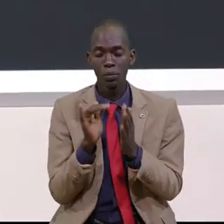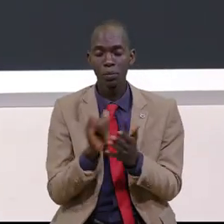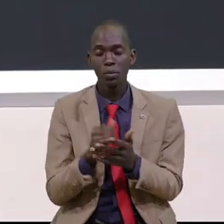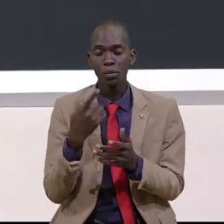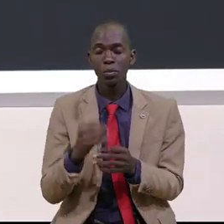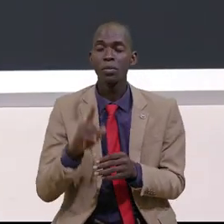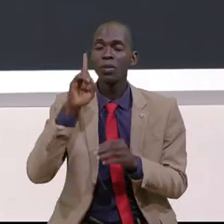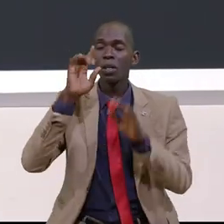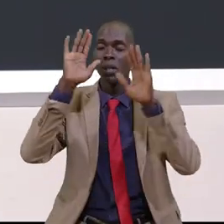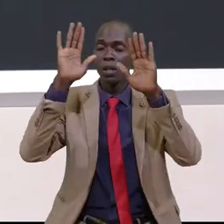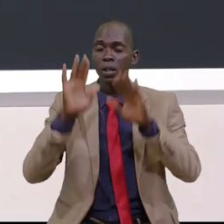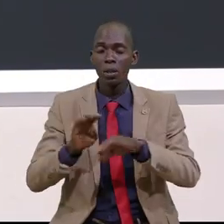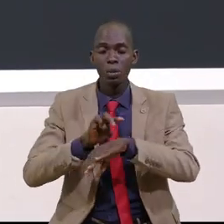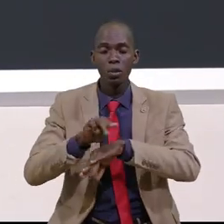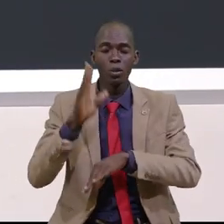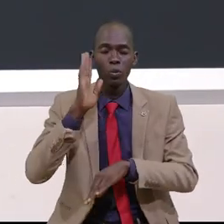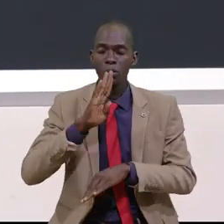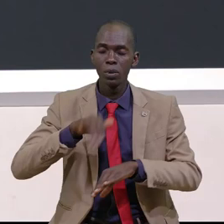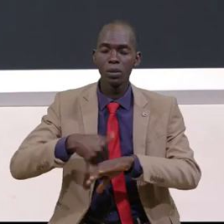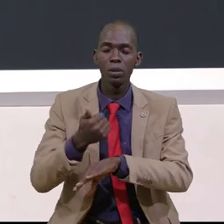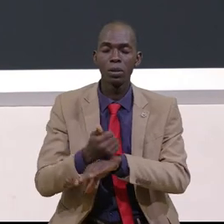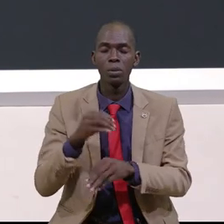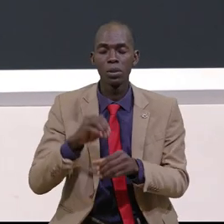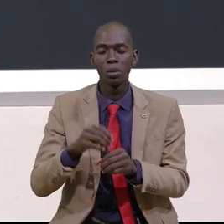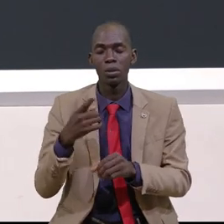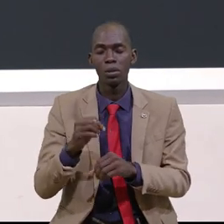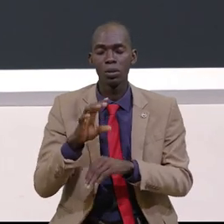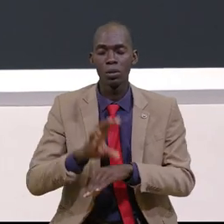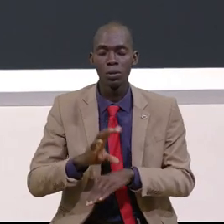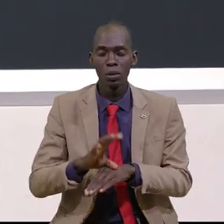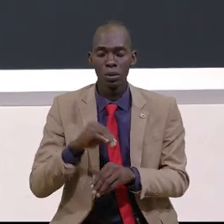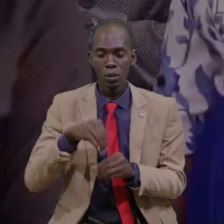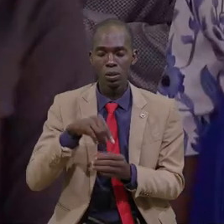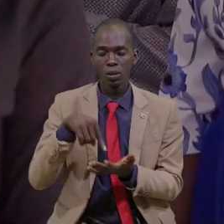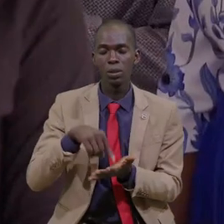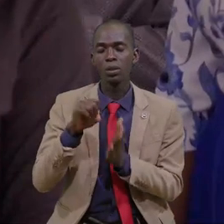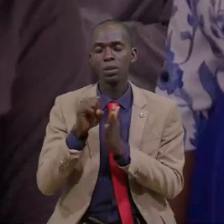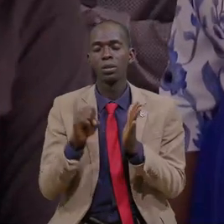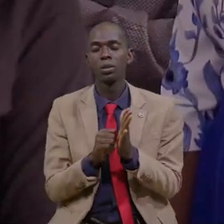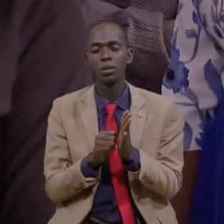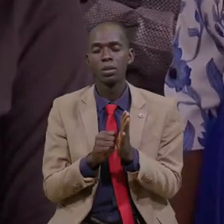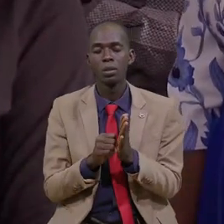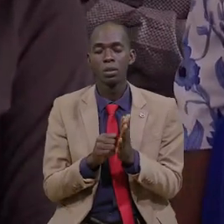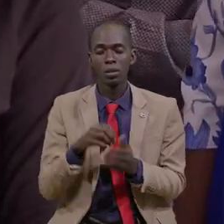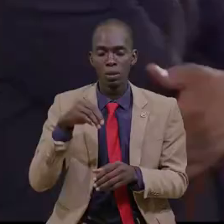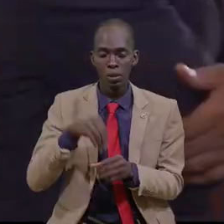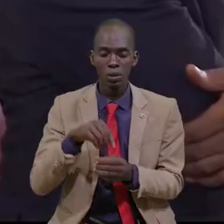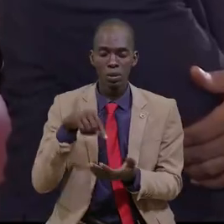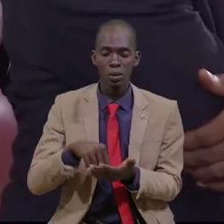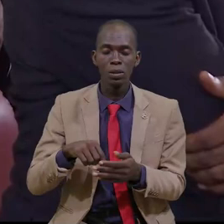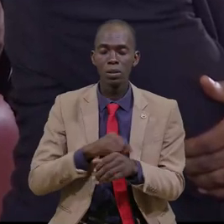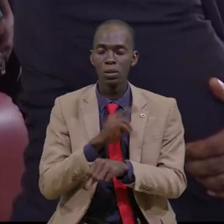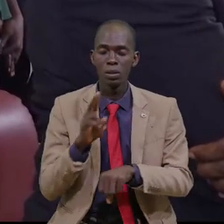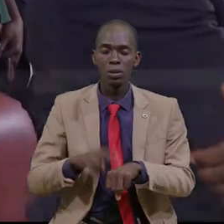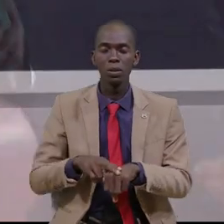ministry will be established in the church, in this state, in this nation,